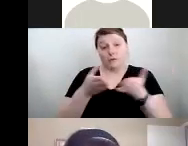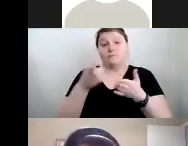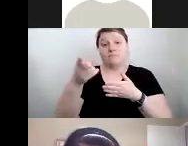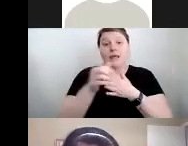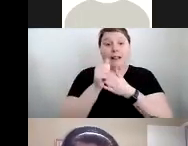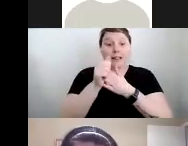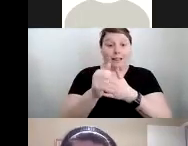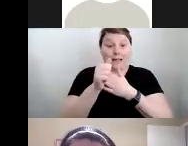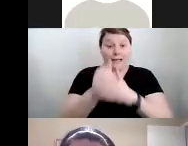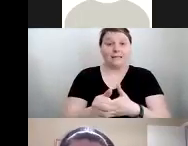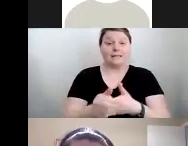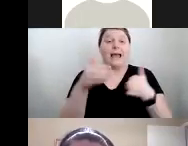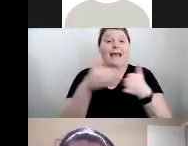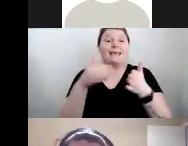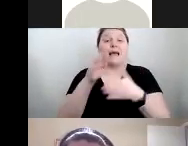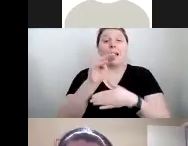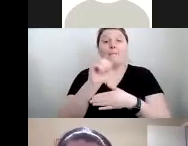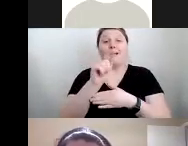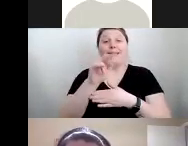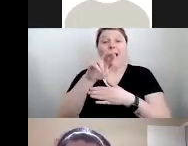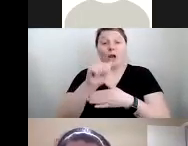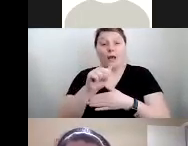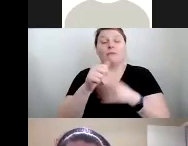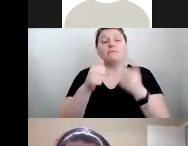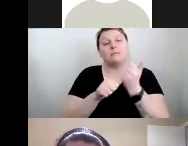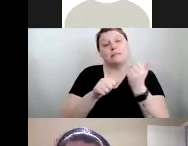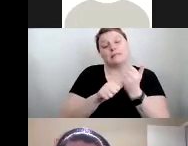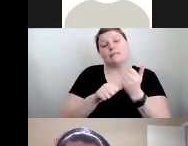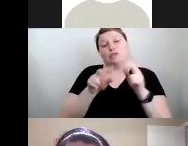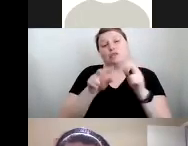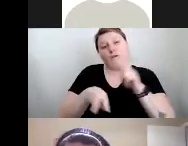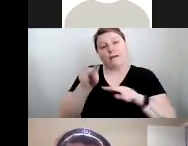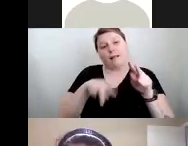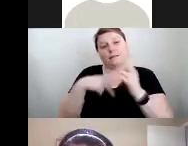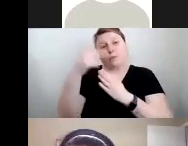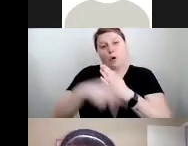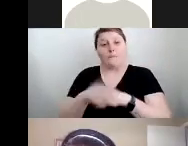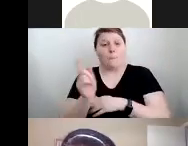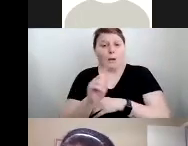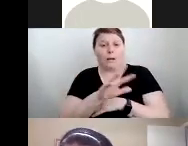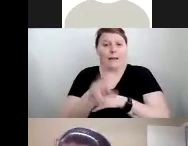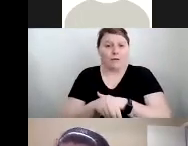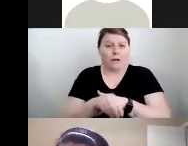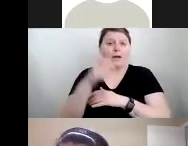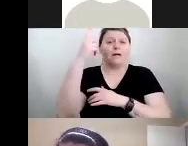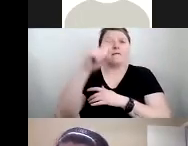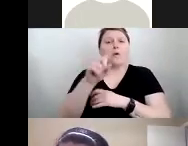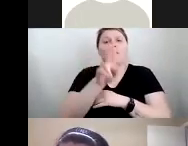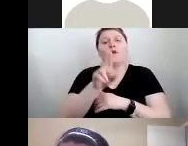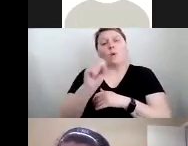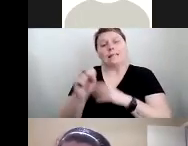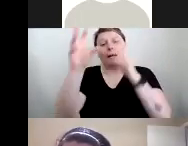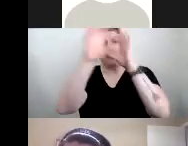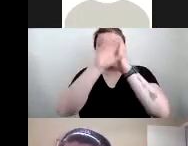an anti-malarial resistance surveillance program in Africa for the US President's Malaria Initiative,